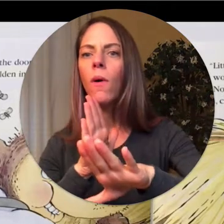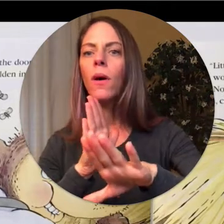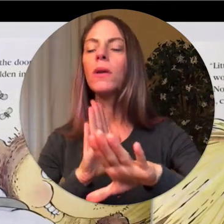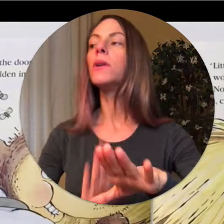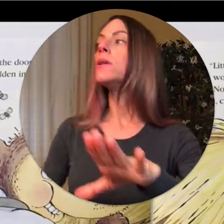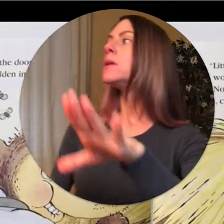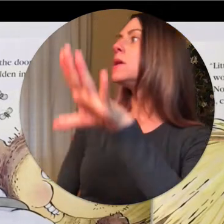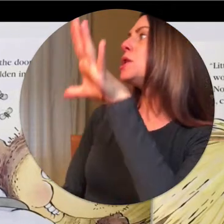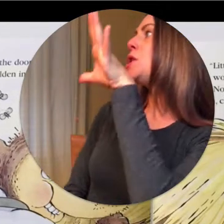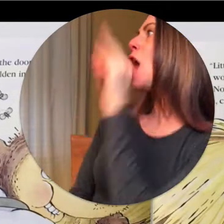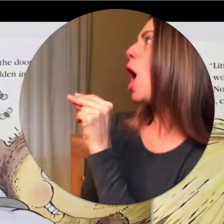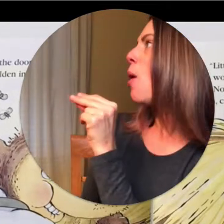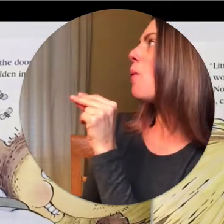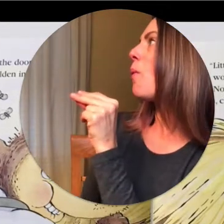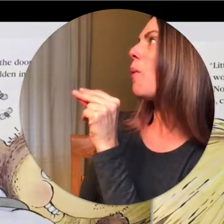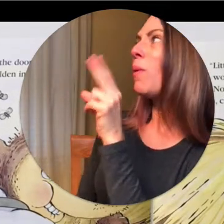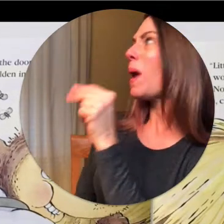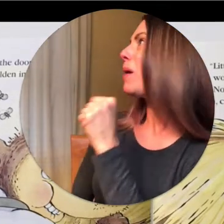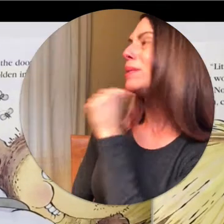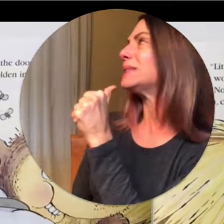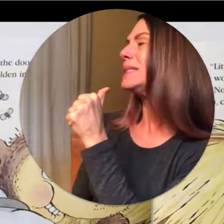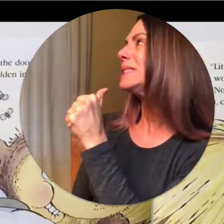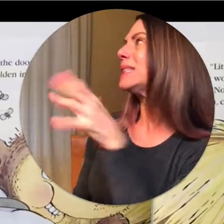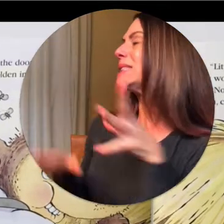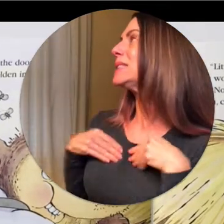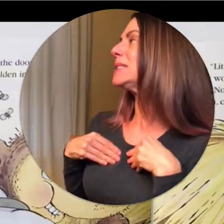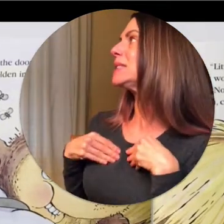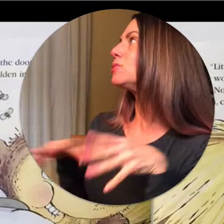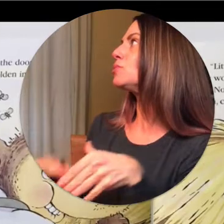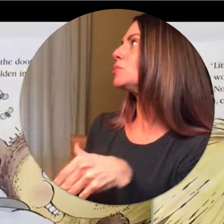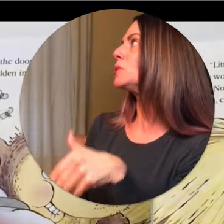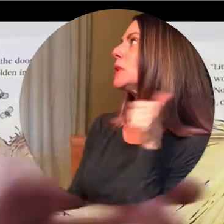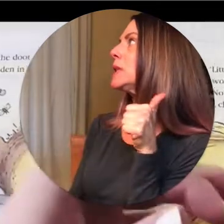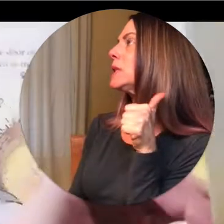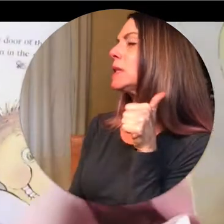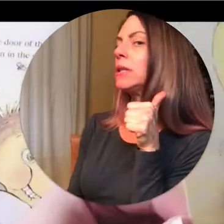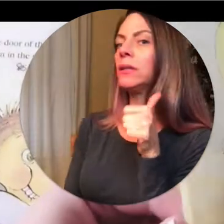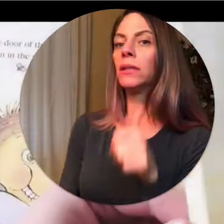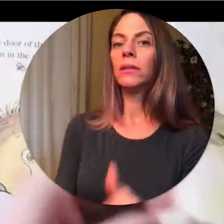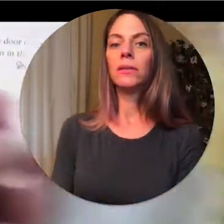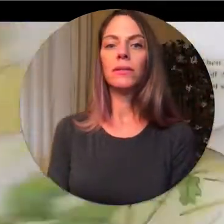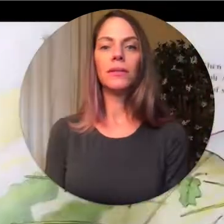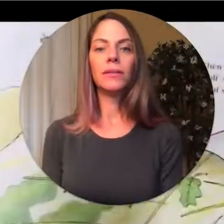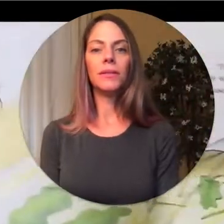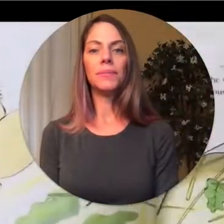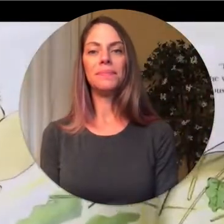pig. "Not by the hair of my chinny chin.